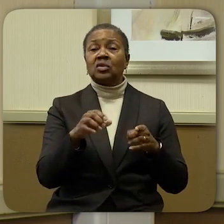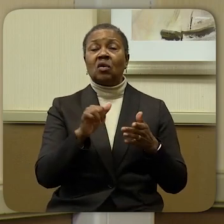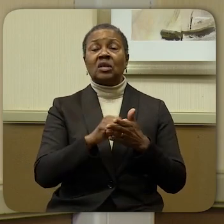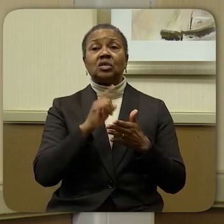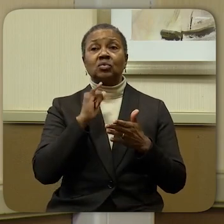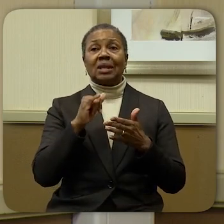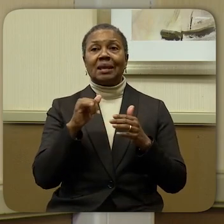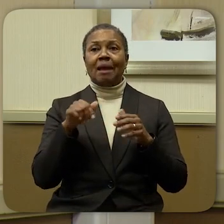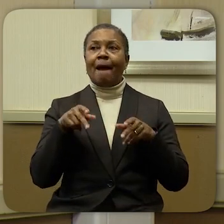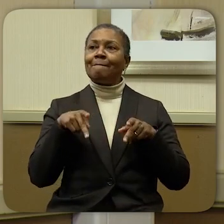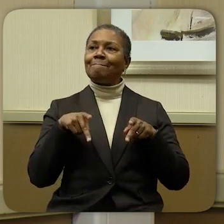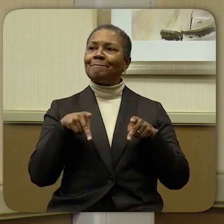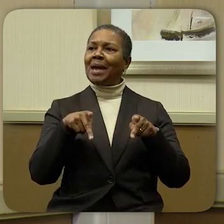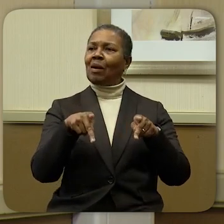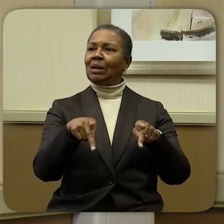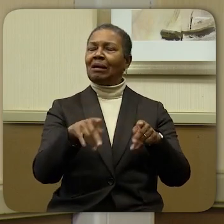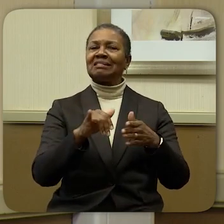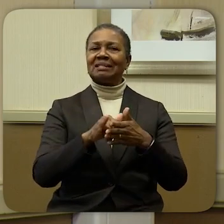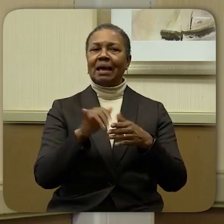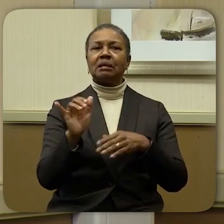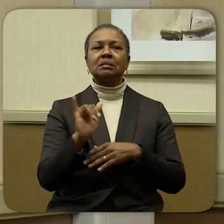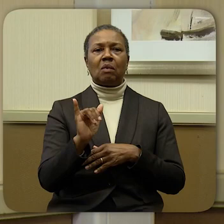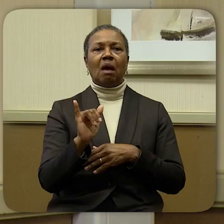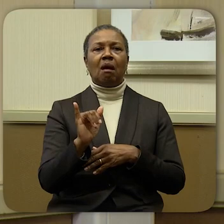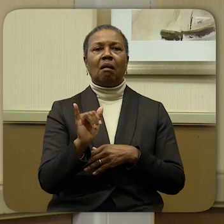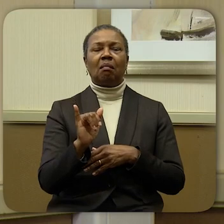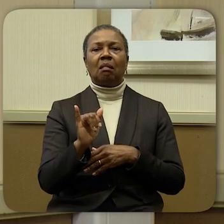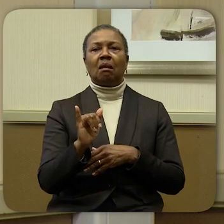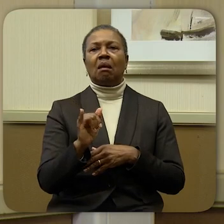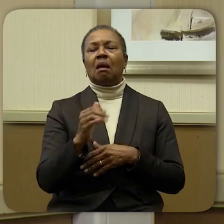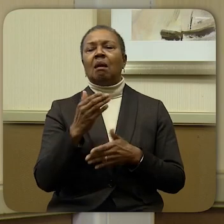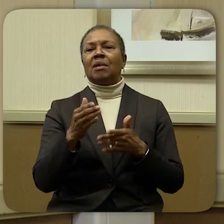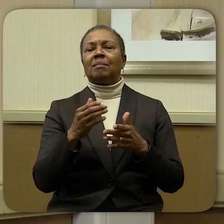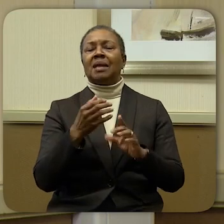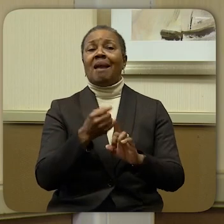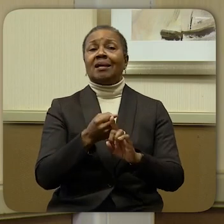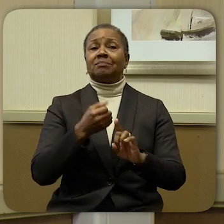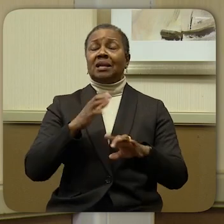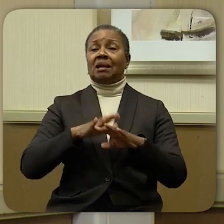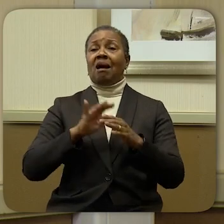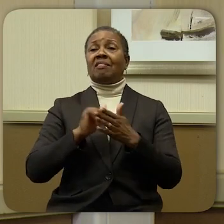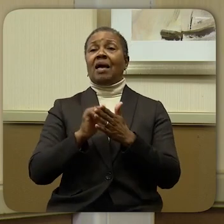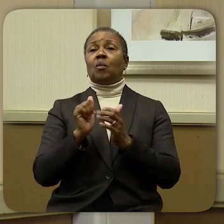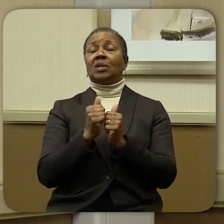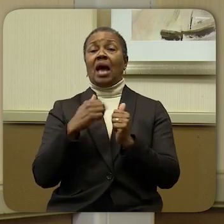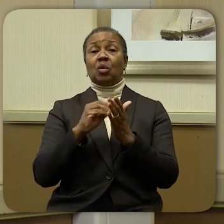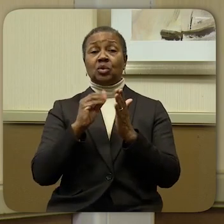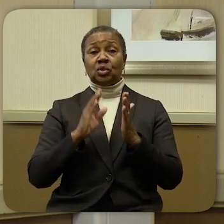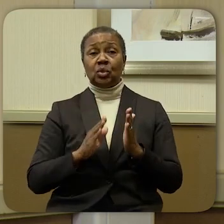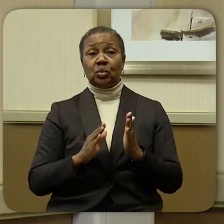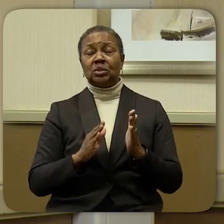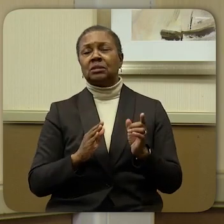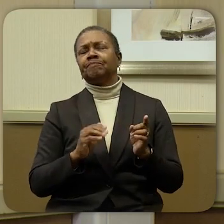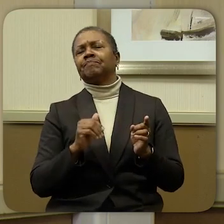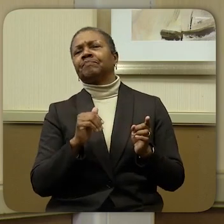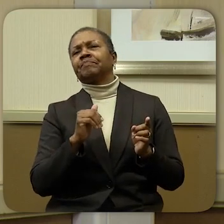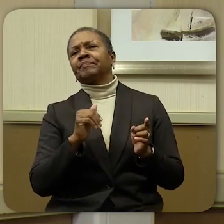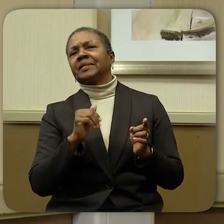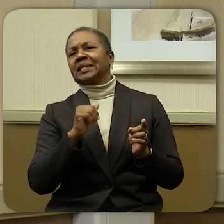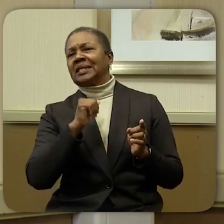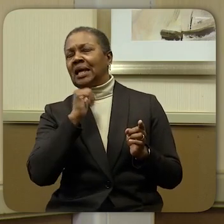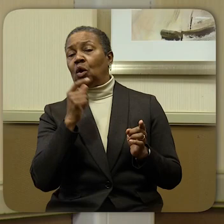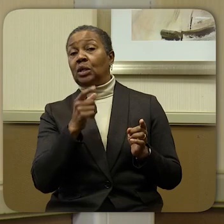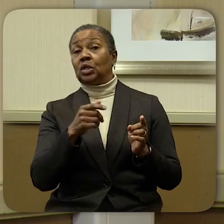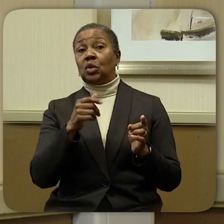really parallel to that as well, and maybe expanding upon that with our students, not just,